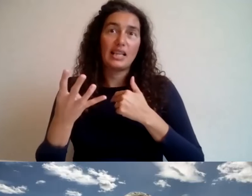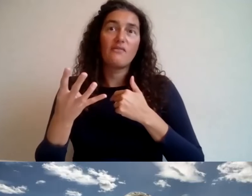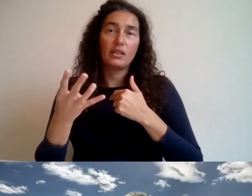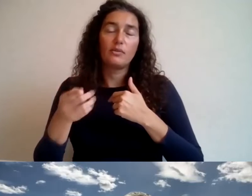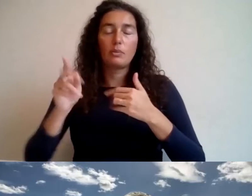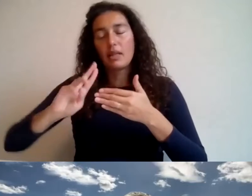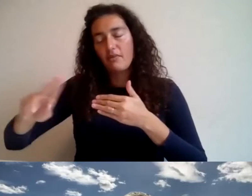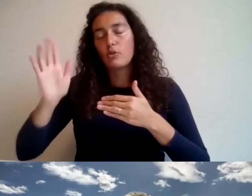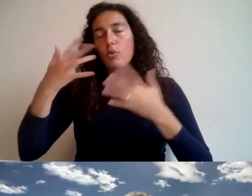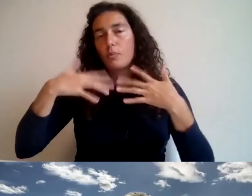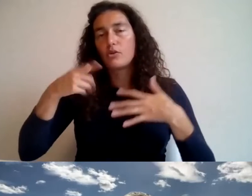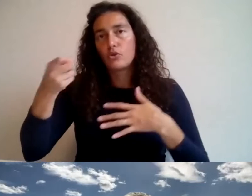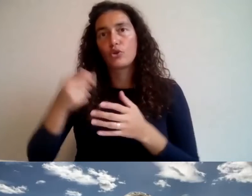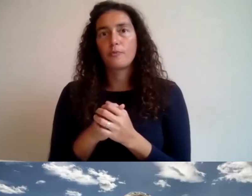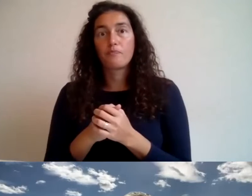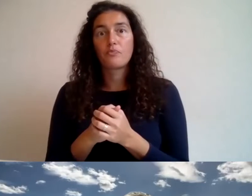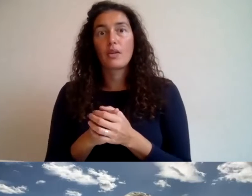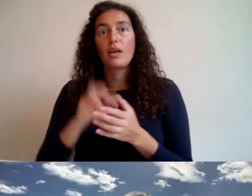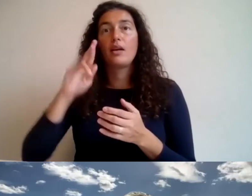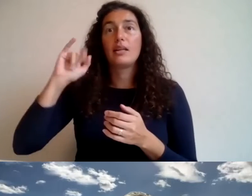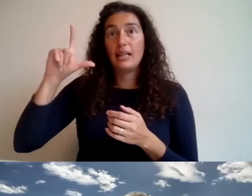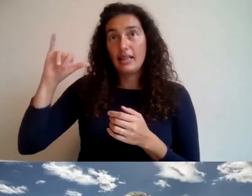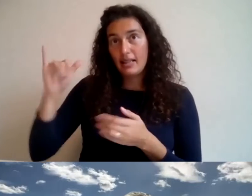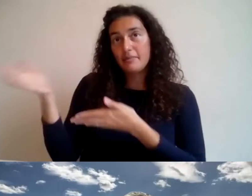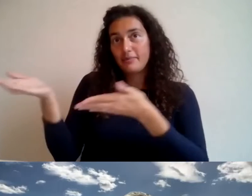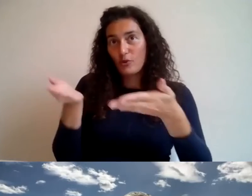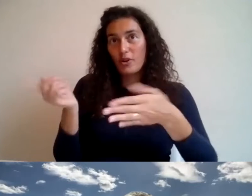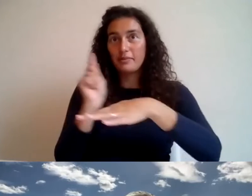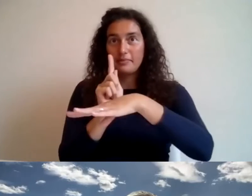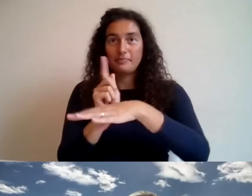this network in continuation. Really, the floor is yours.